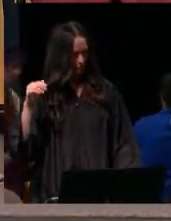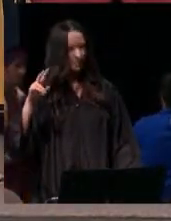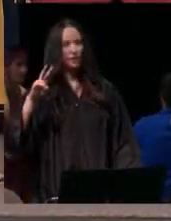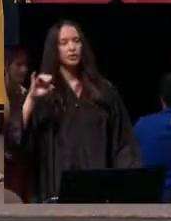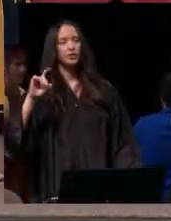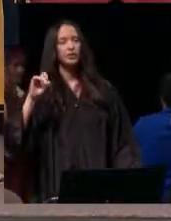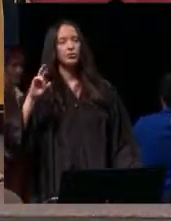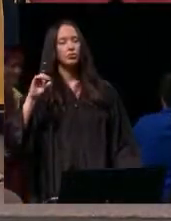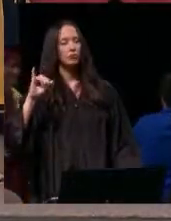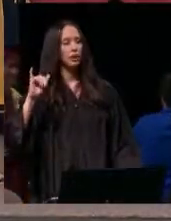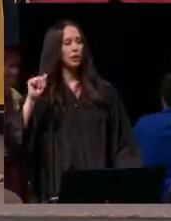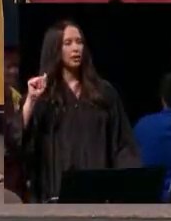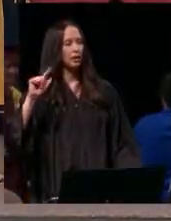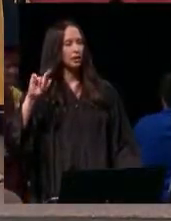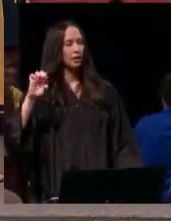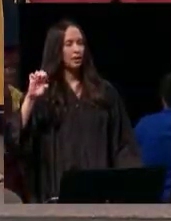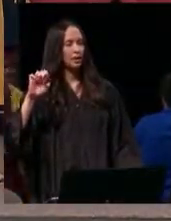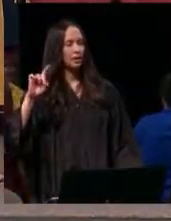Victoria Ledoux.